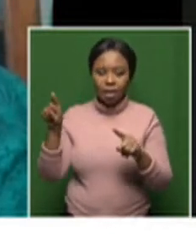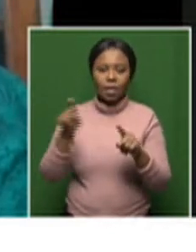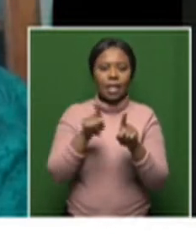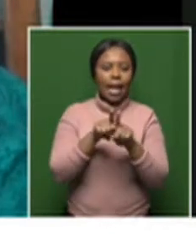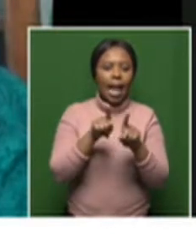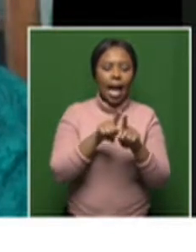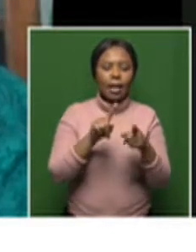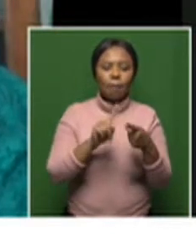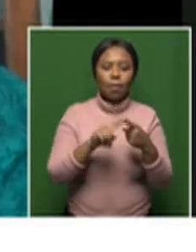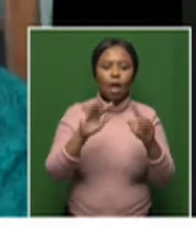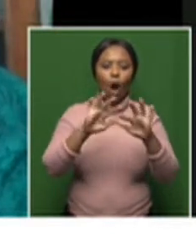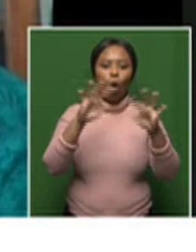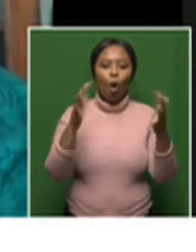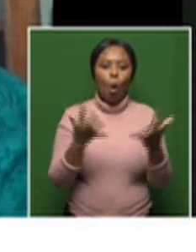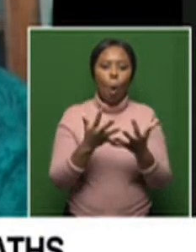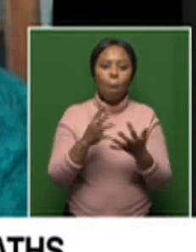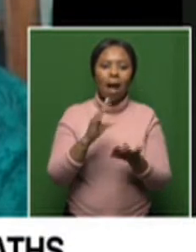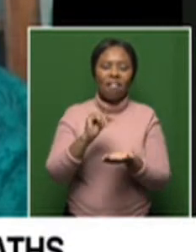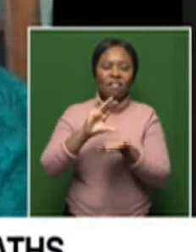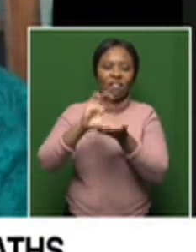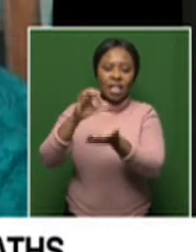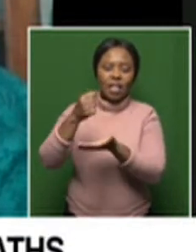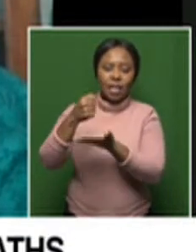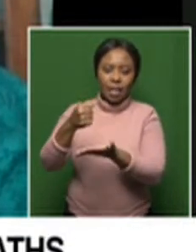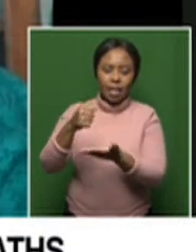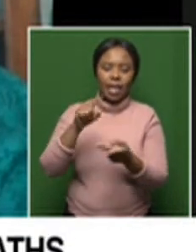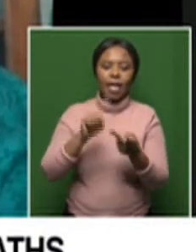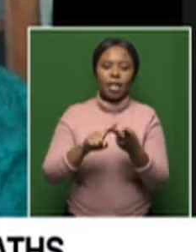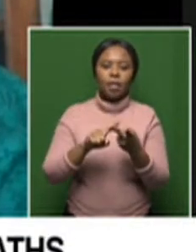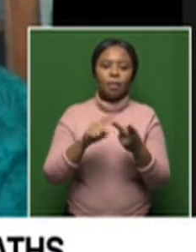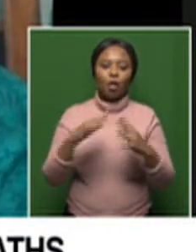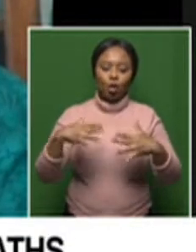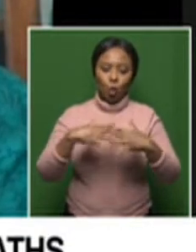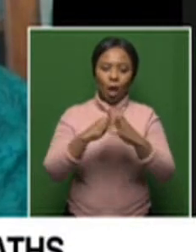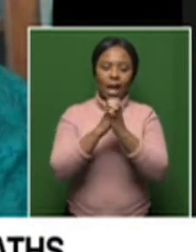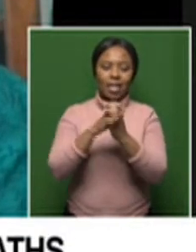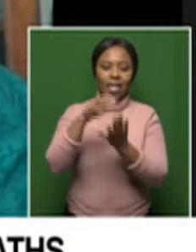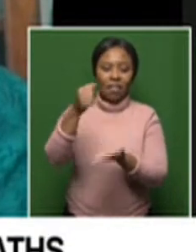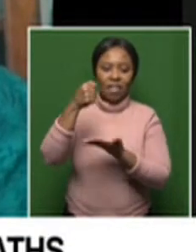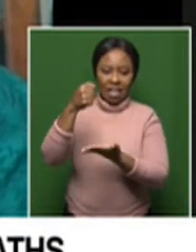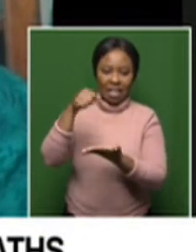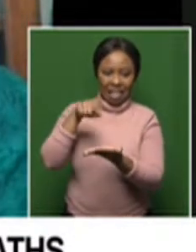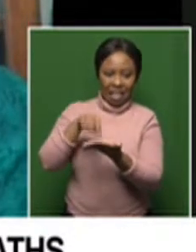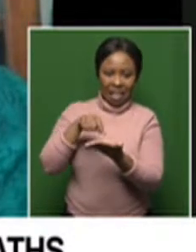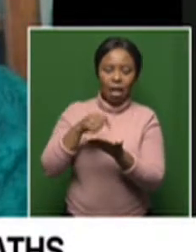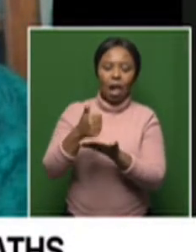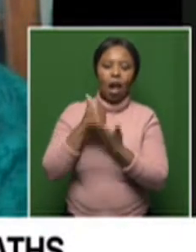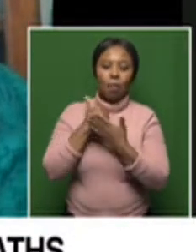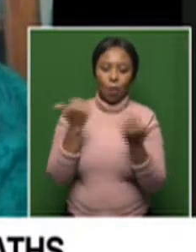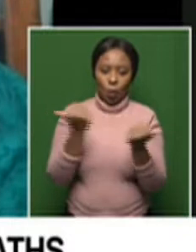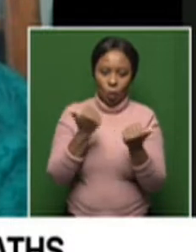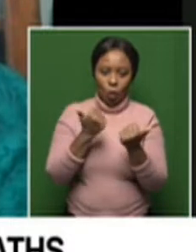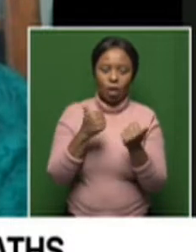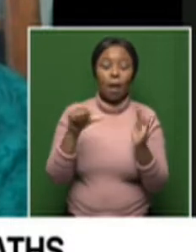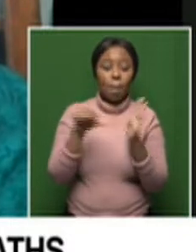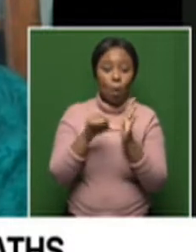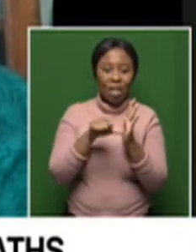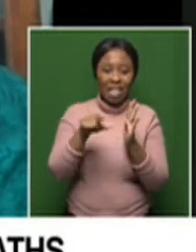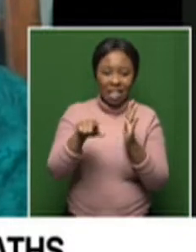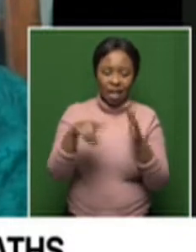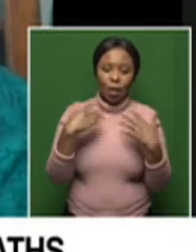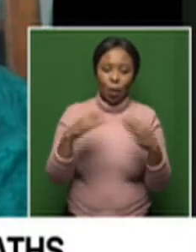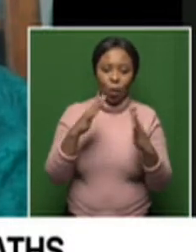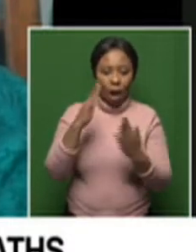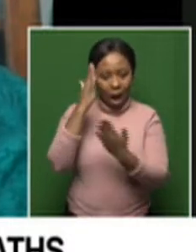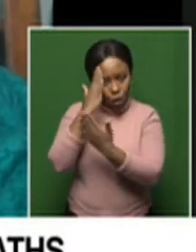a Global Fund, but also the Solidarity Fund that has helped us, it is also important to acknowledge the close